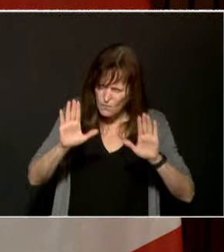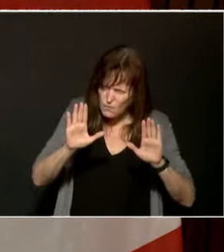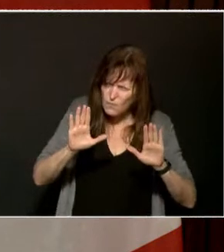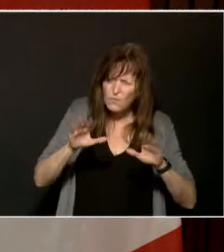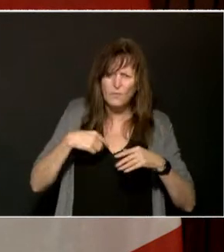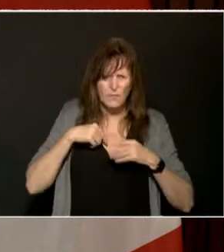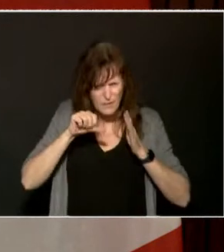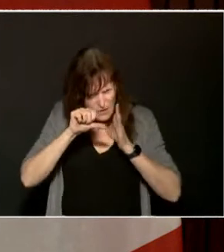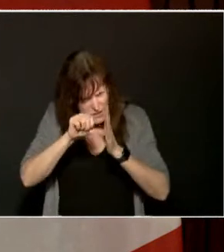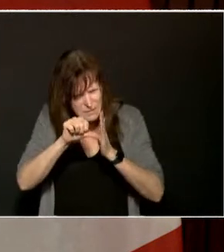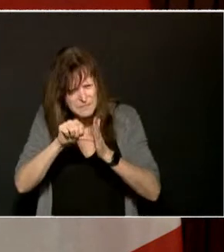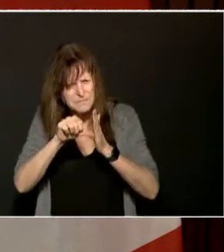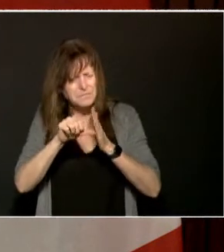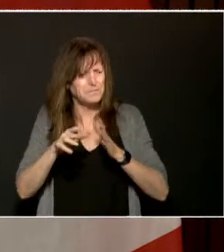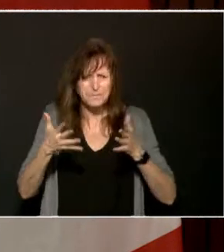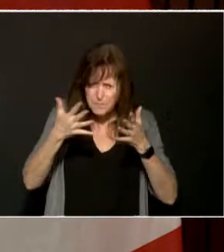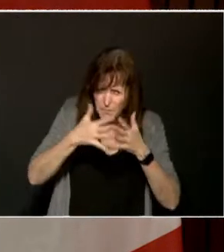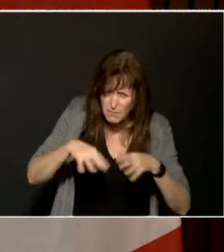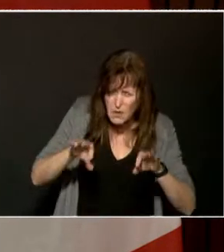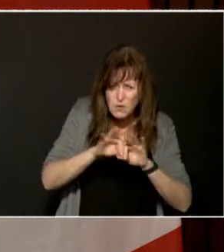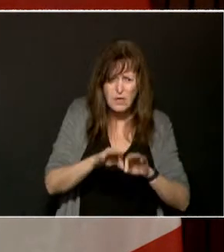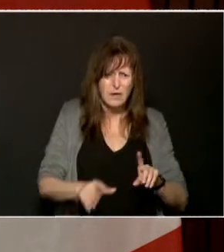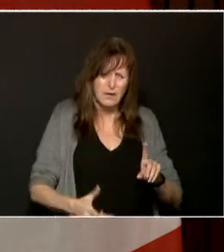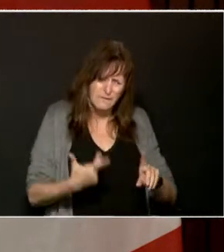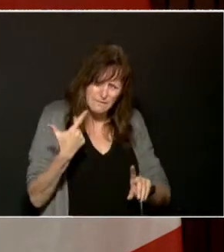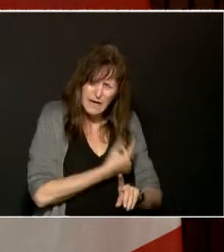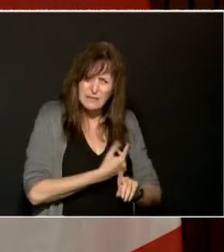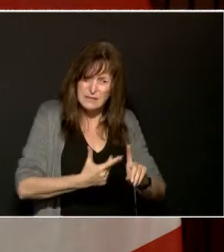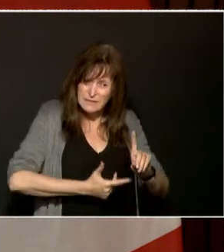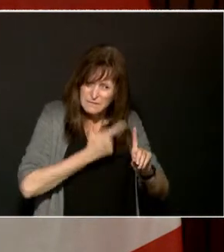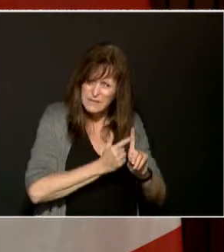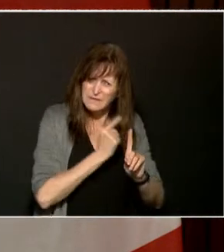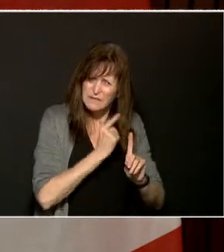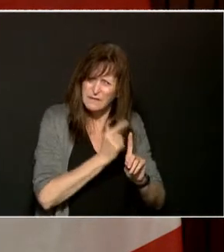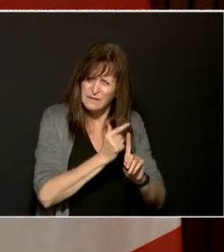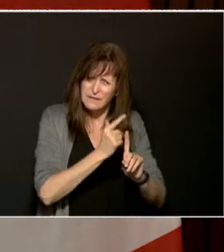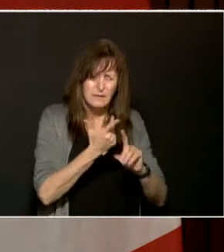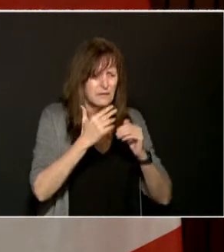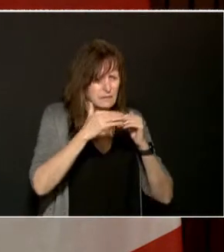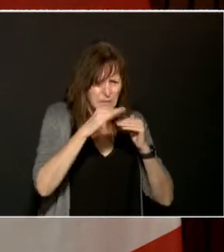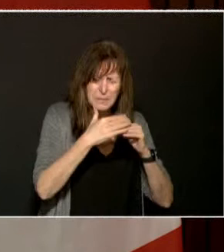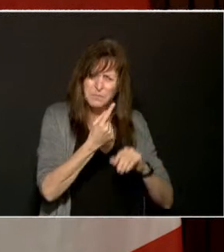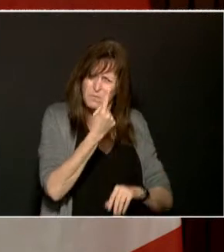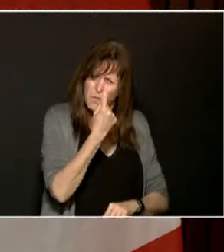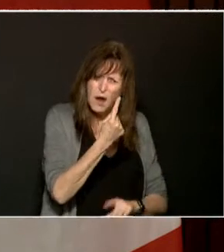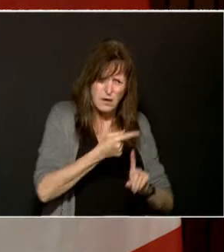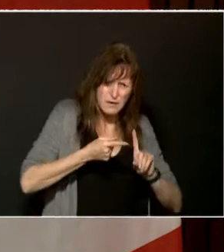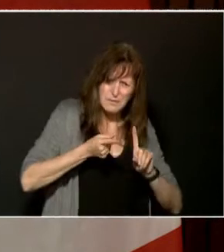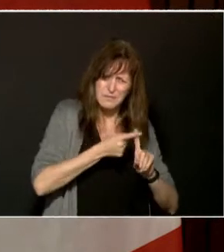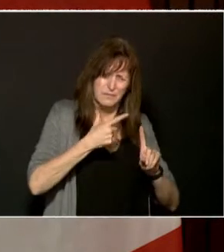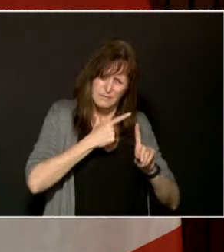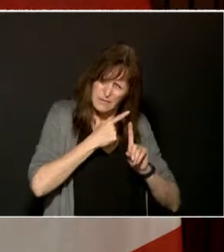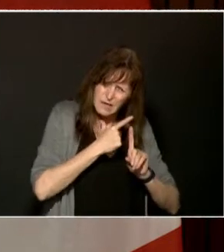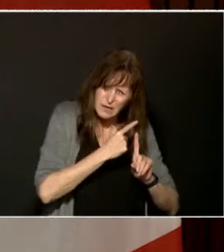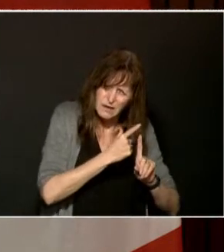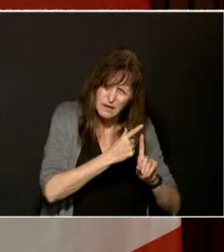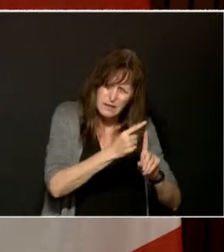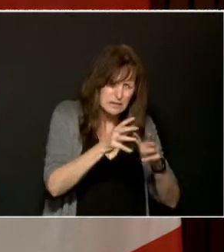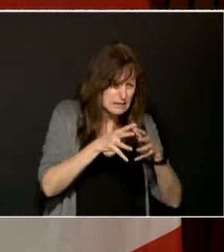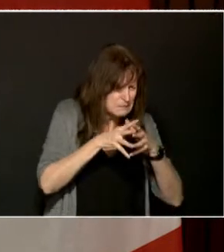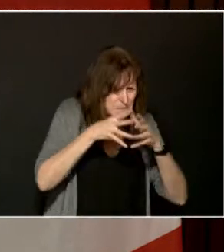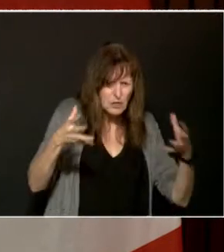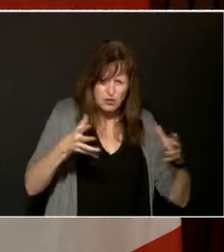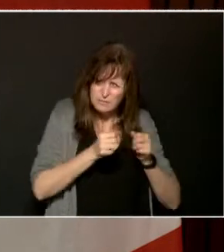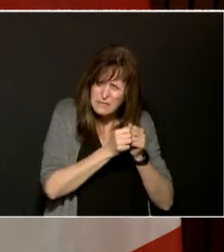get as many people vaccinated with the first dose as fast as we can, and making sure that we have as many people in the high-risk areas get their second